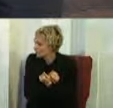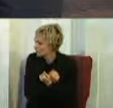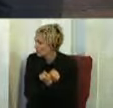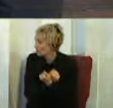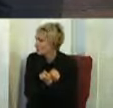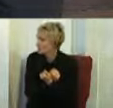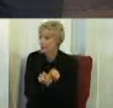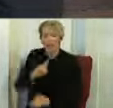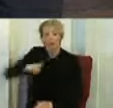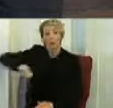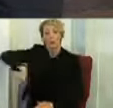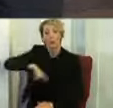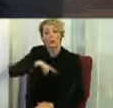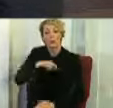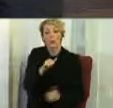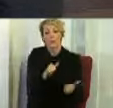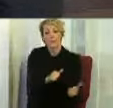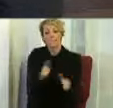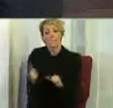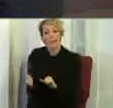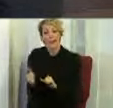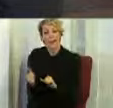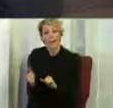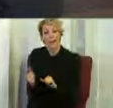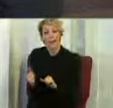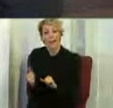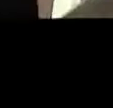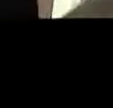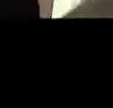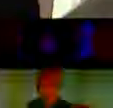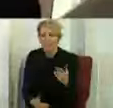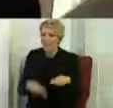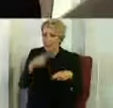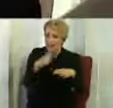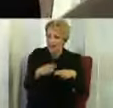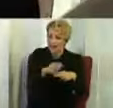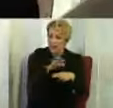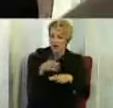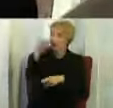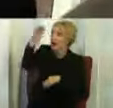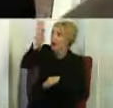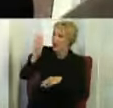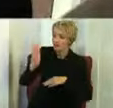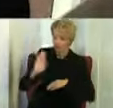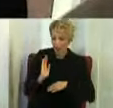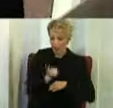And we baptize you in the name of God, who is our Creator,